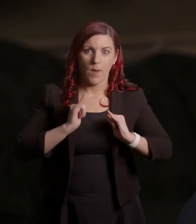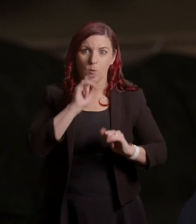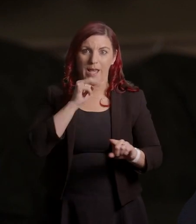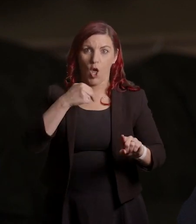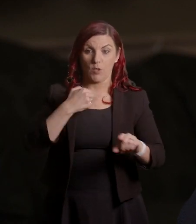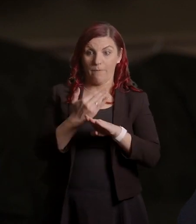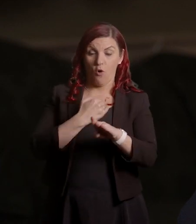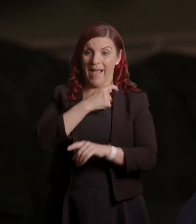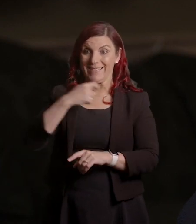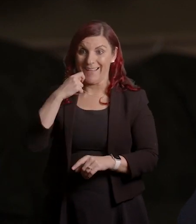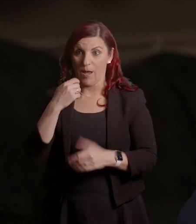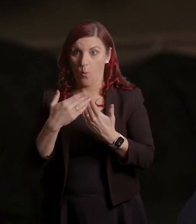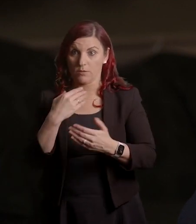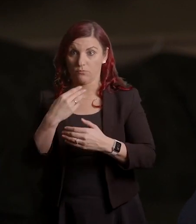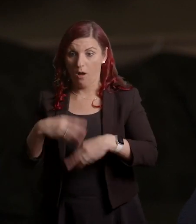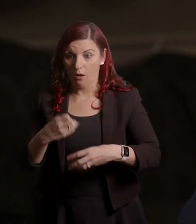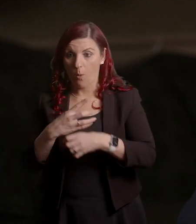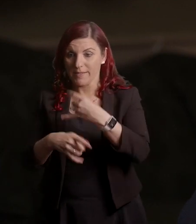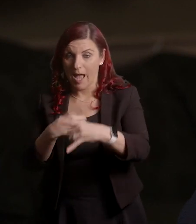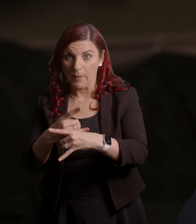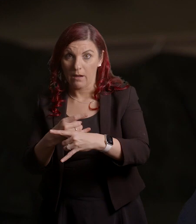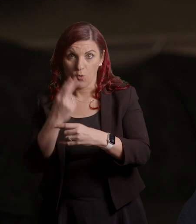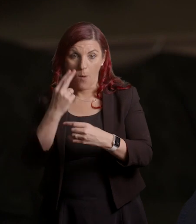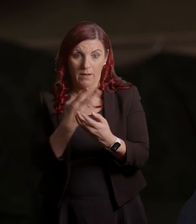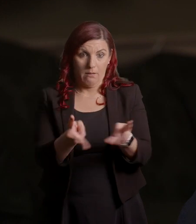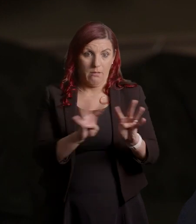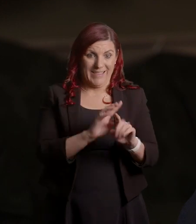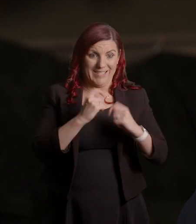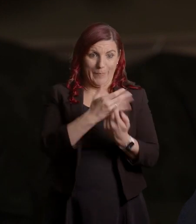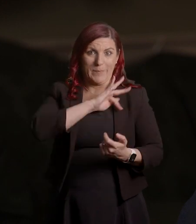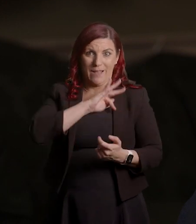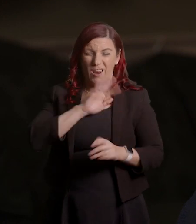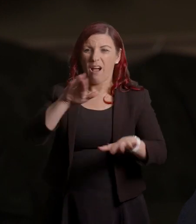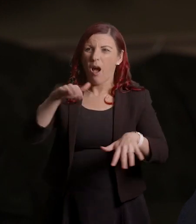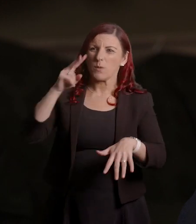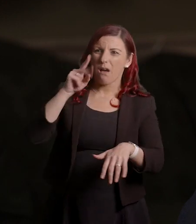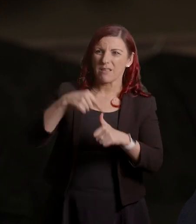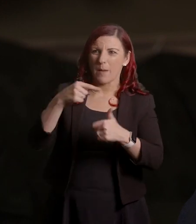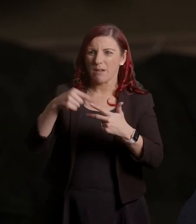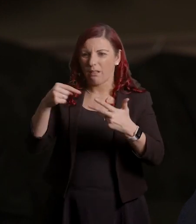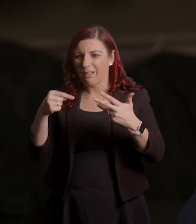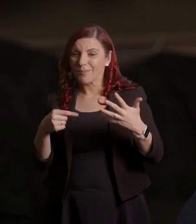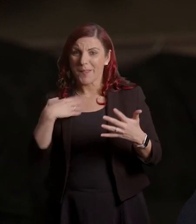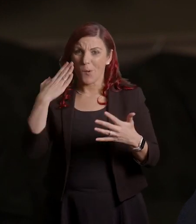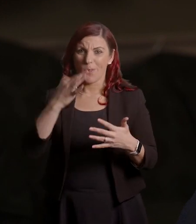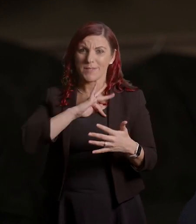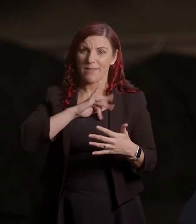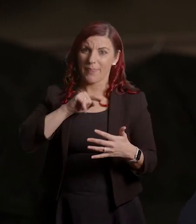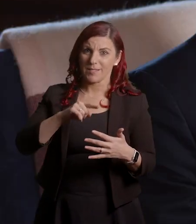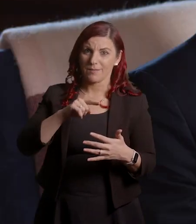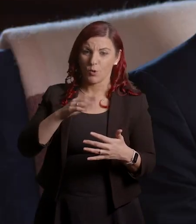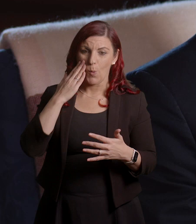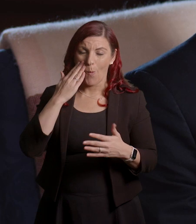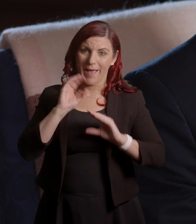able to tell us before we even come back to them with stuff, whether it's from stats or anything else. So that's